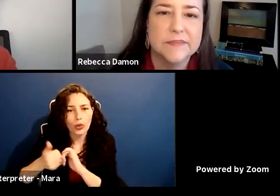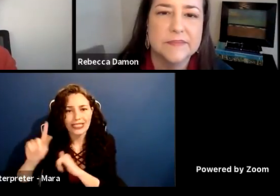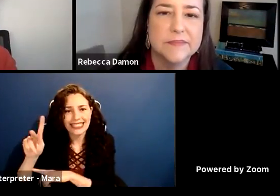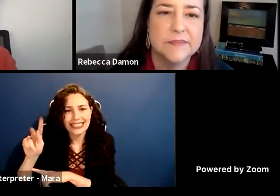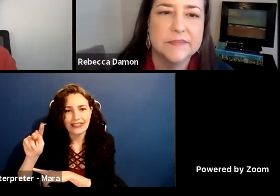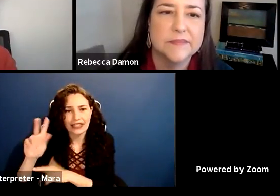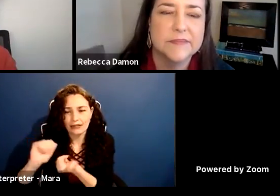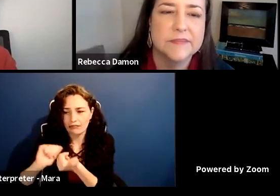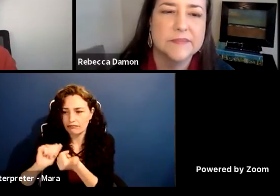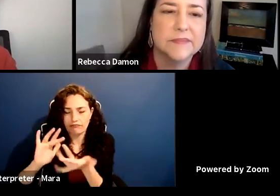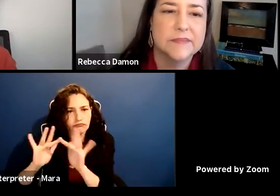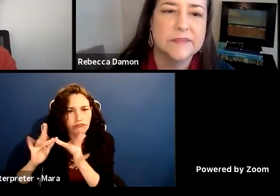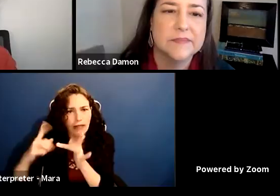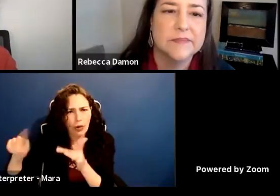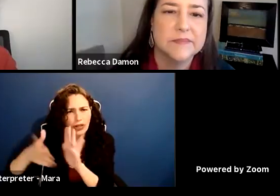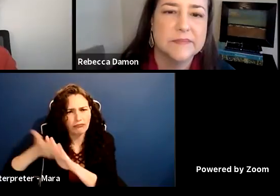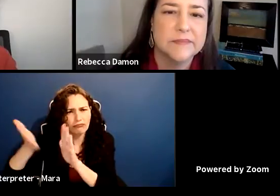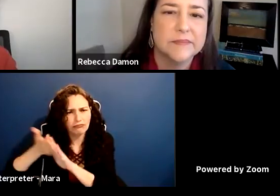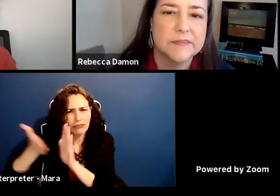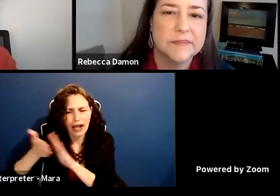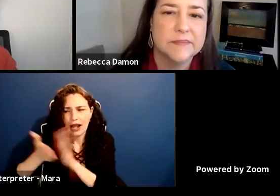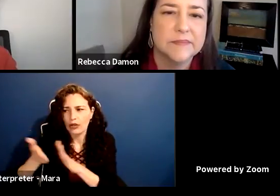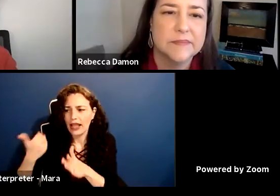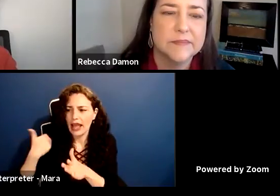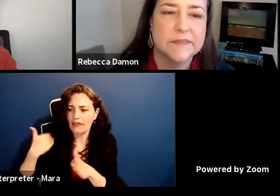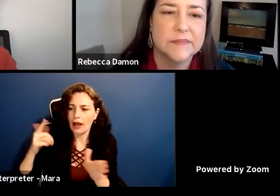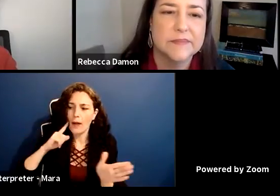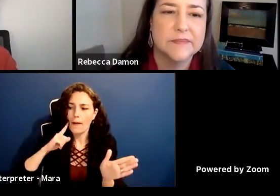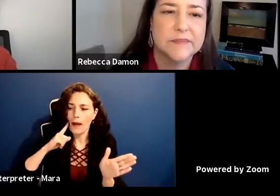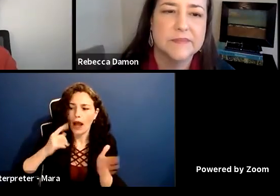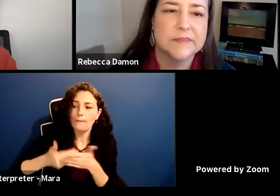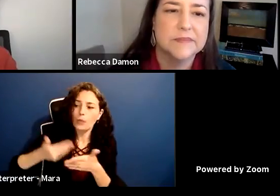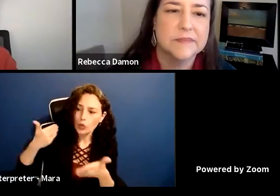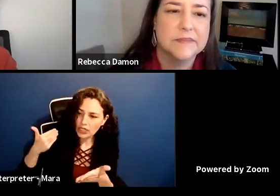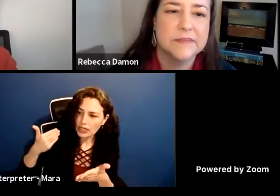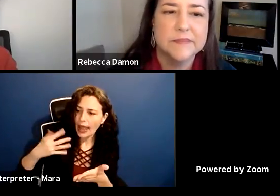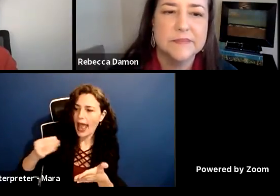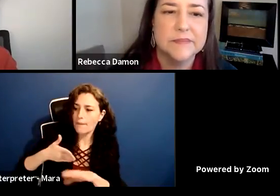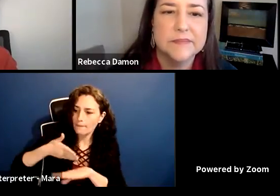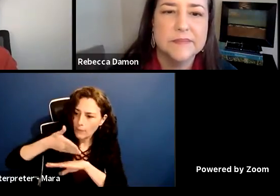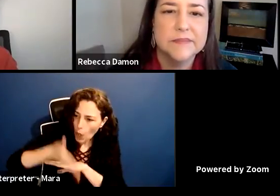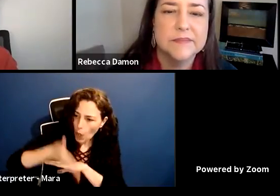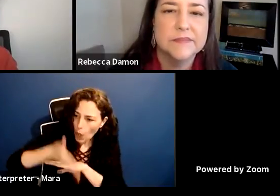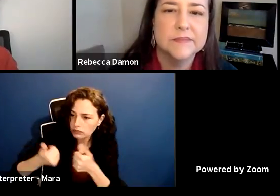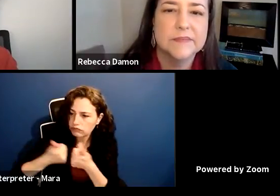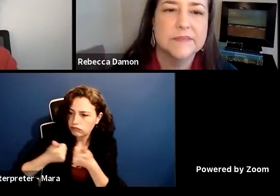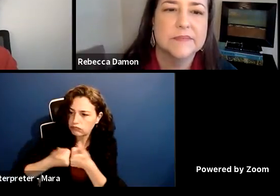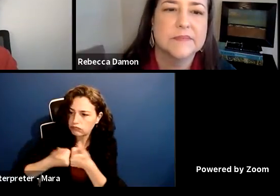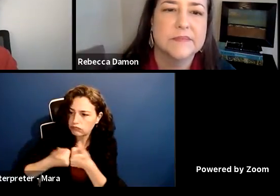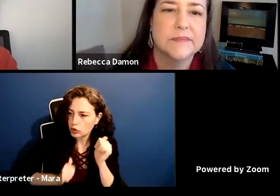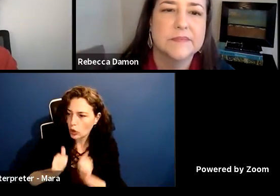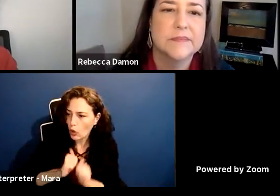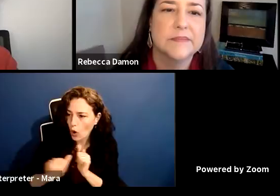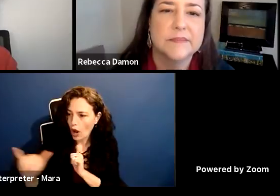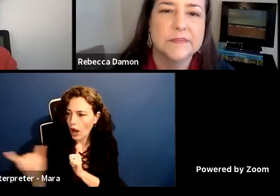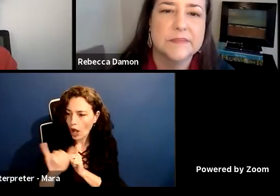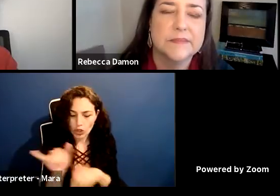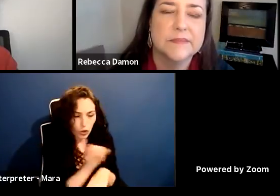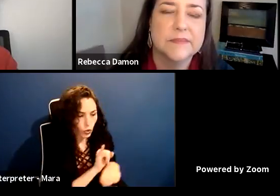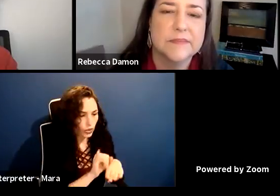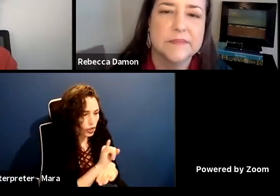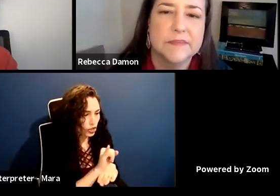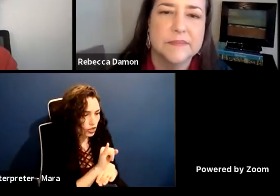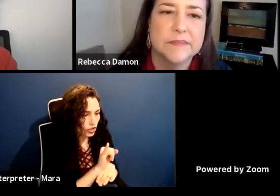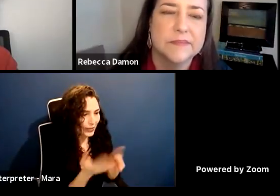put together a pregame show, a postgame show? I also had other internships back here at home with the Pittsburgh Penguins and